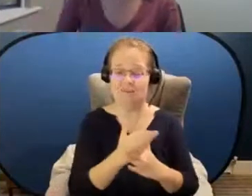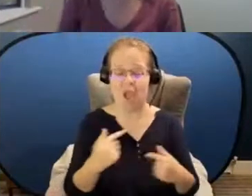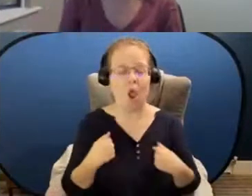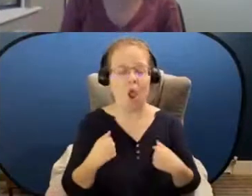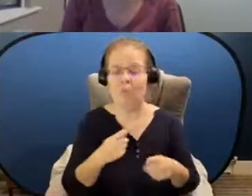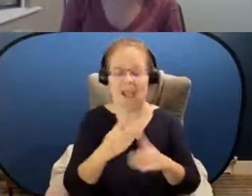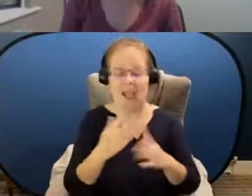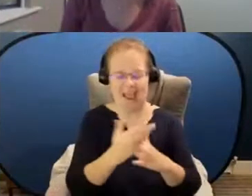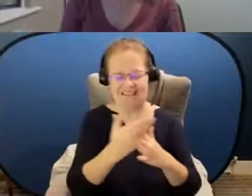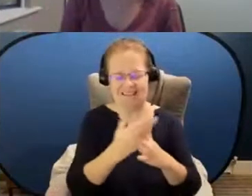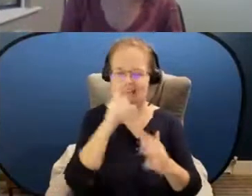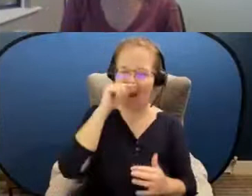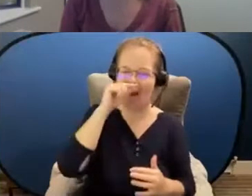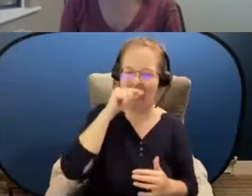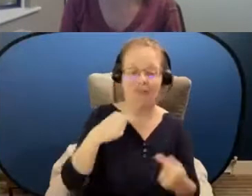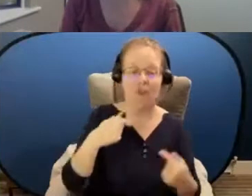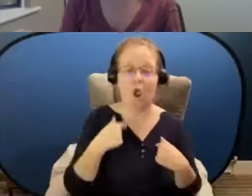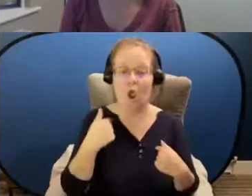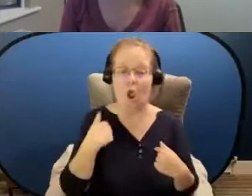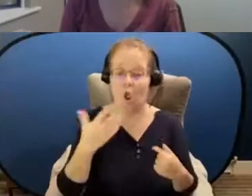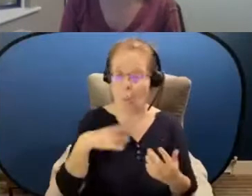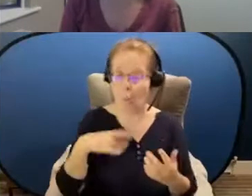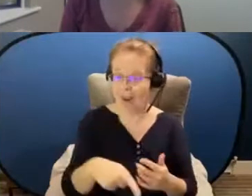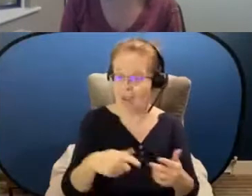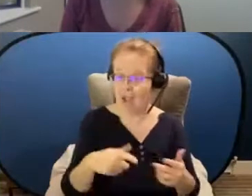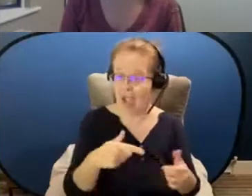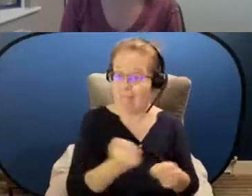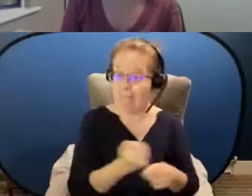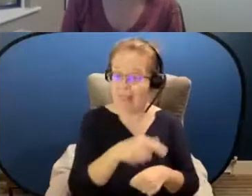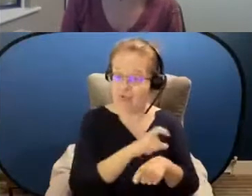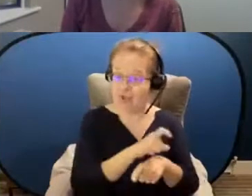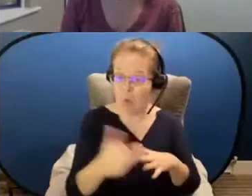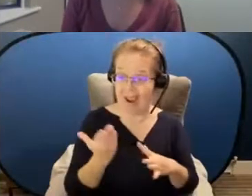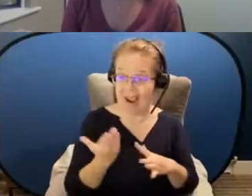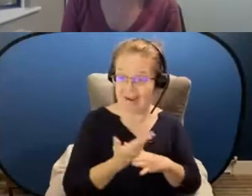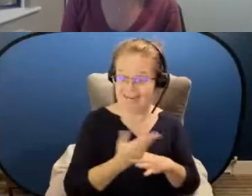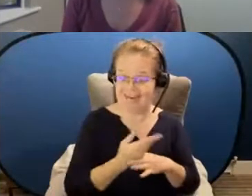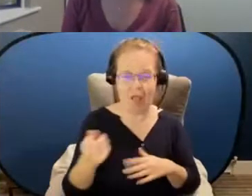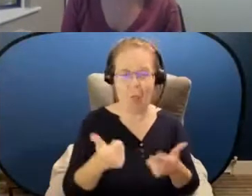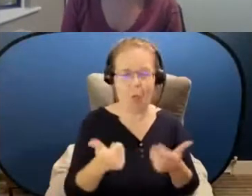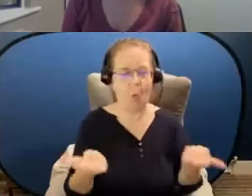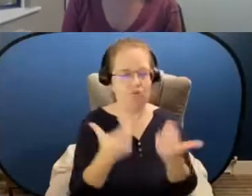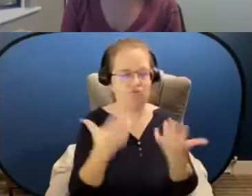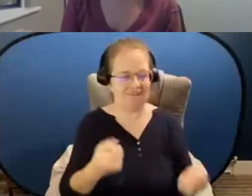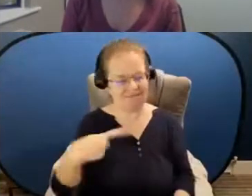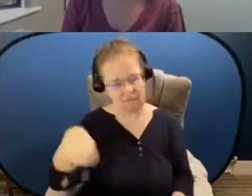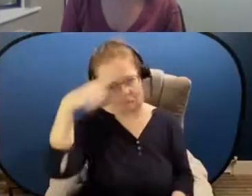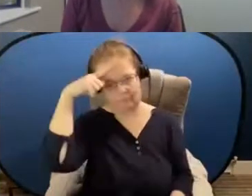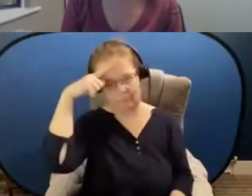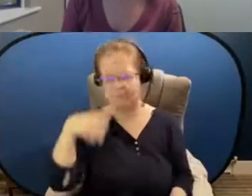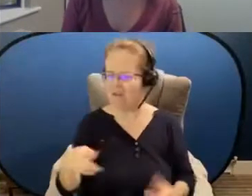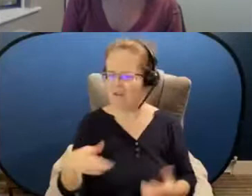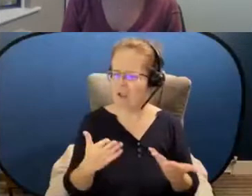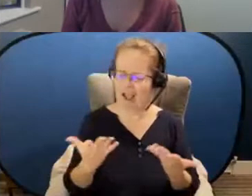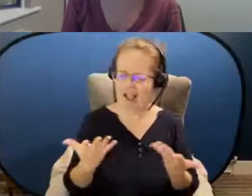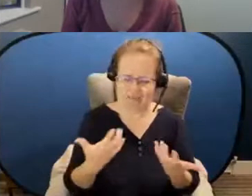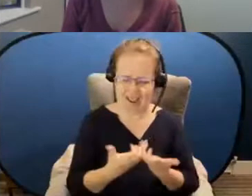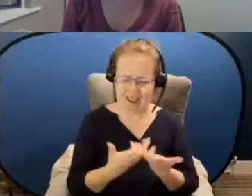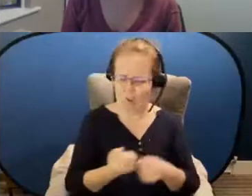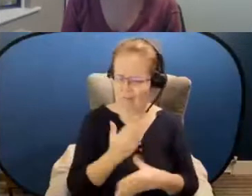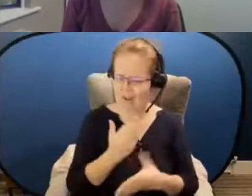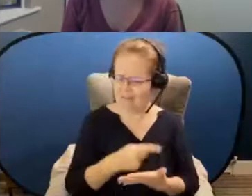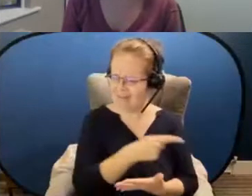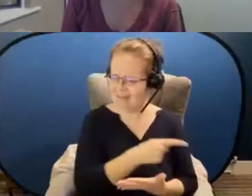access. And I'll ask a client, do you want to make this course accessible? They have preconceived notions. Instead, I say, how can we make sure that everybody